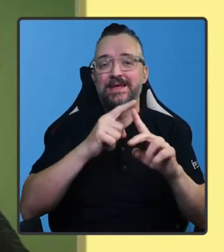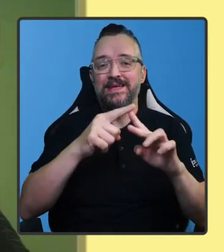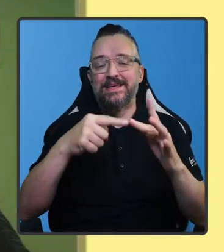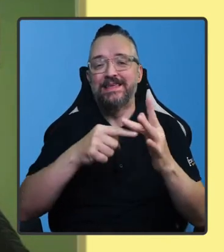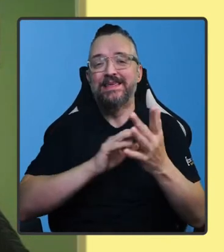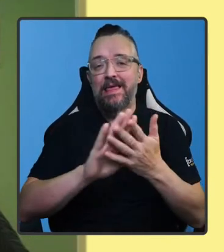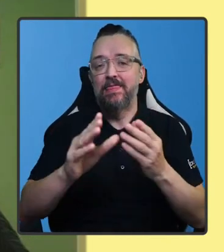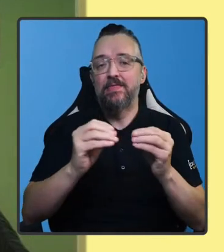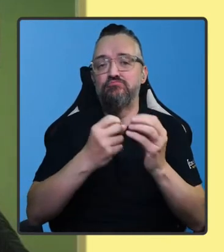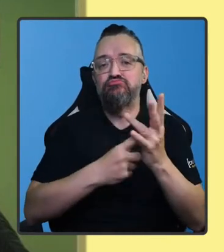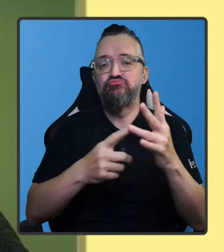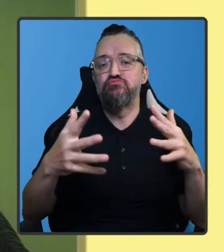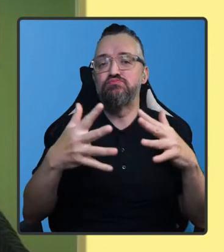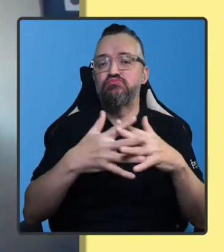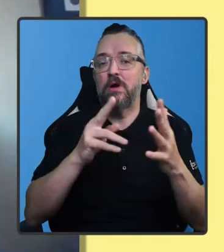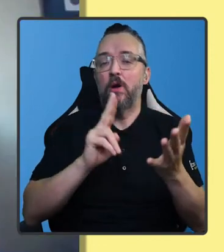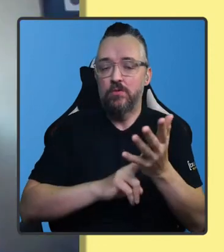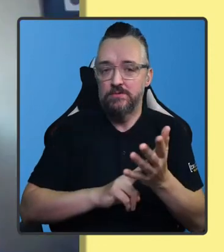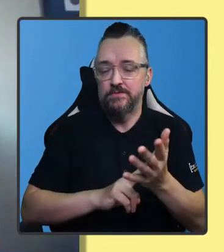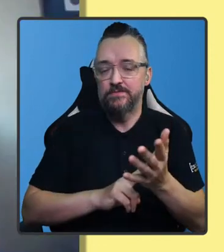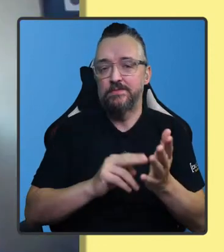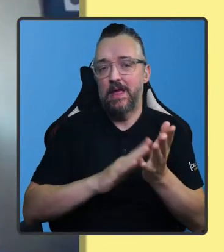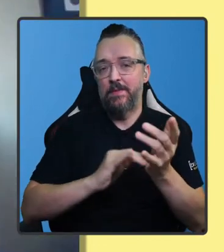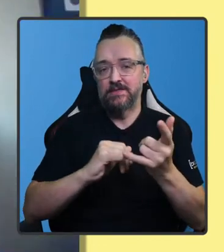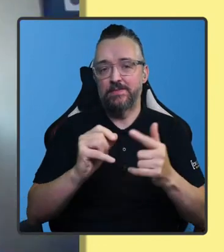MSP. Welcome, Keith.